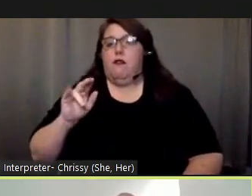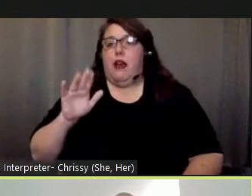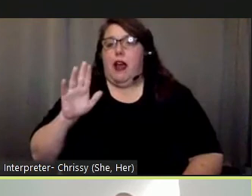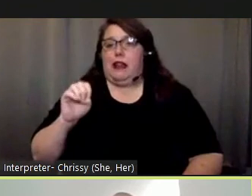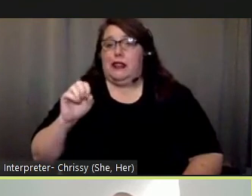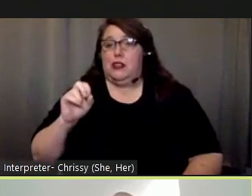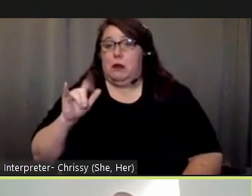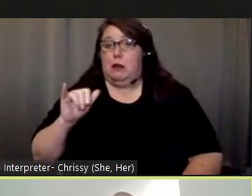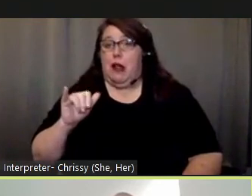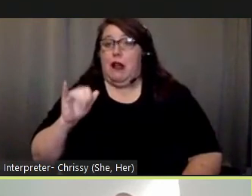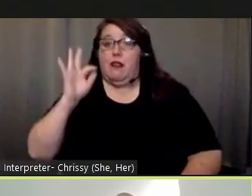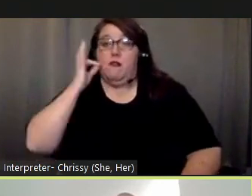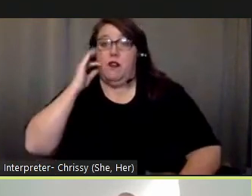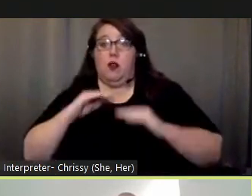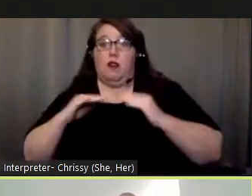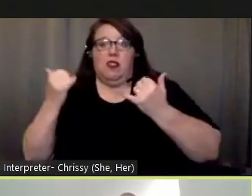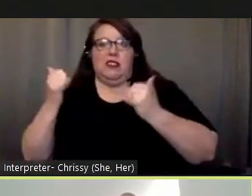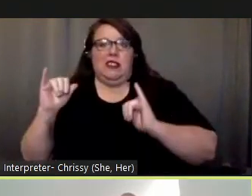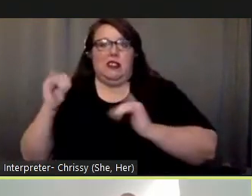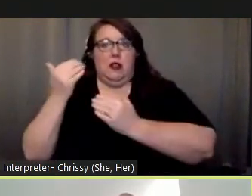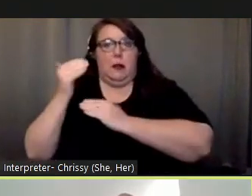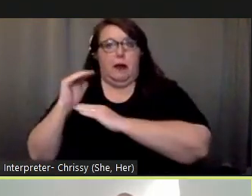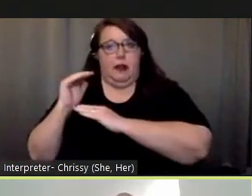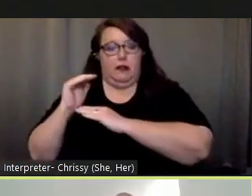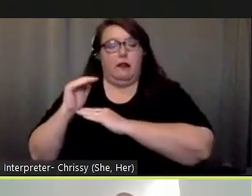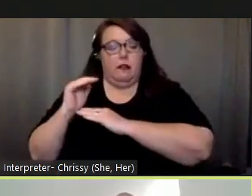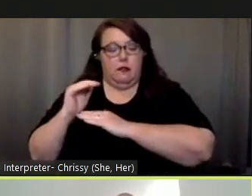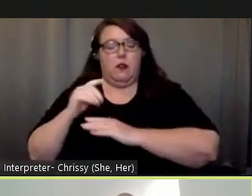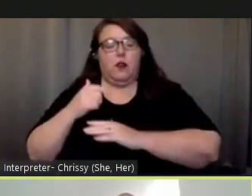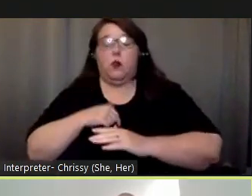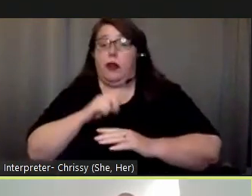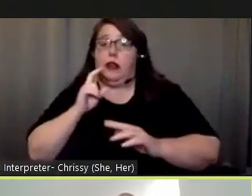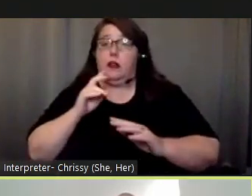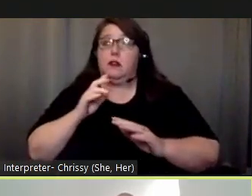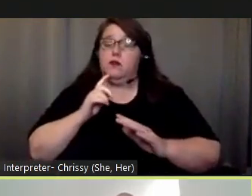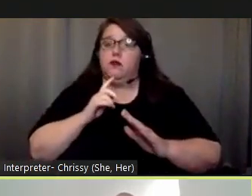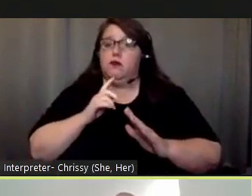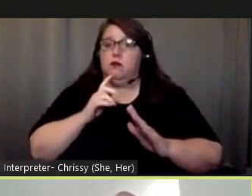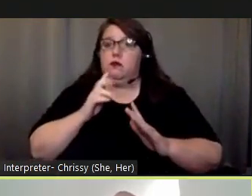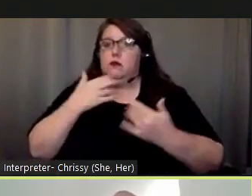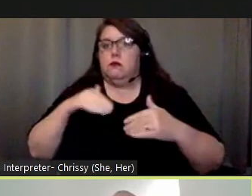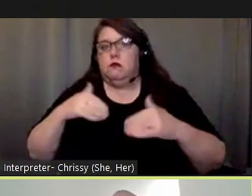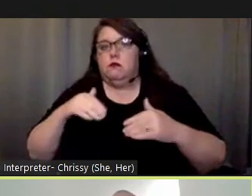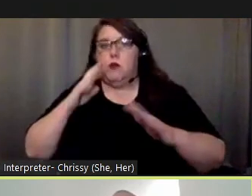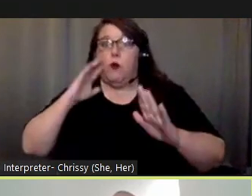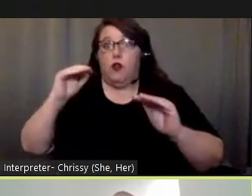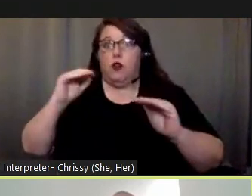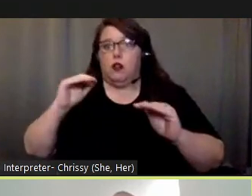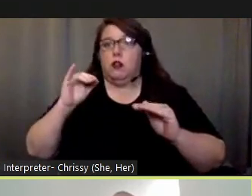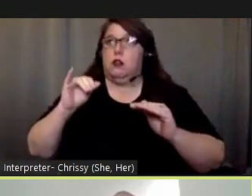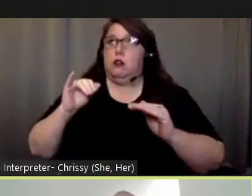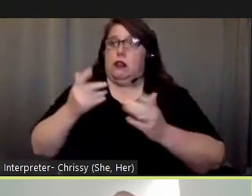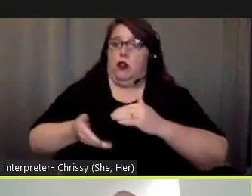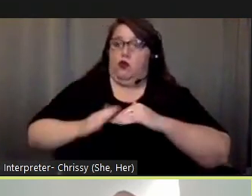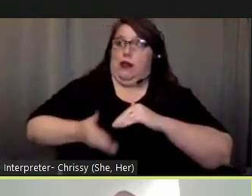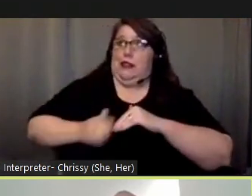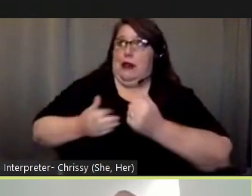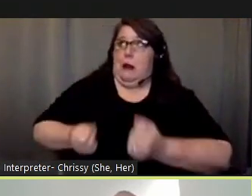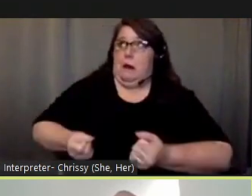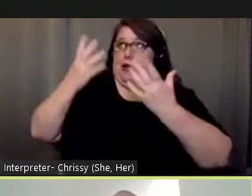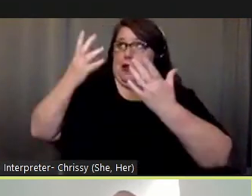limited at the federal level. And while we see hopeful signs of the increasing amount of vaccine that is coming into our